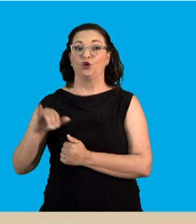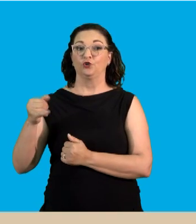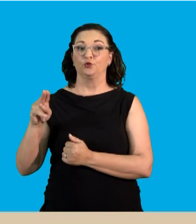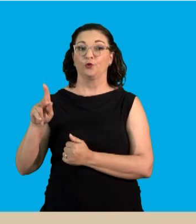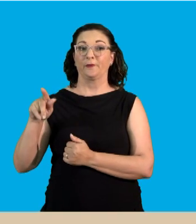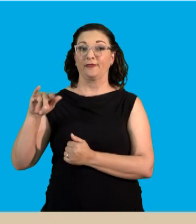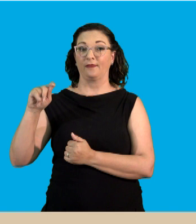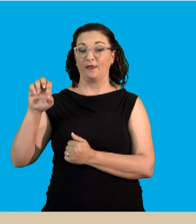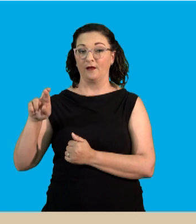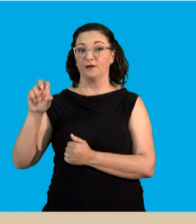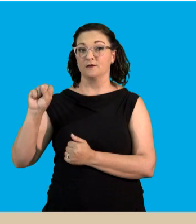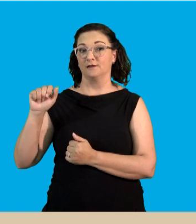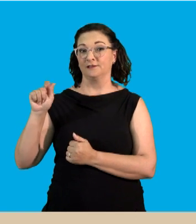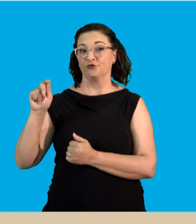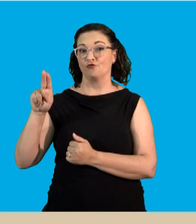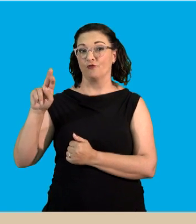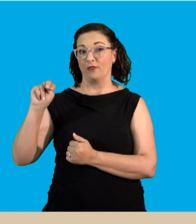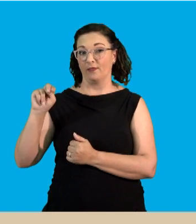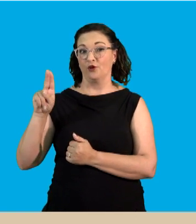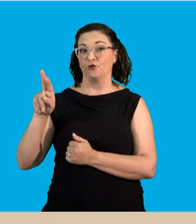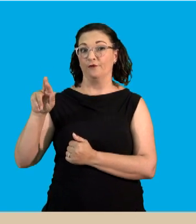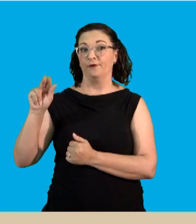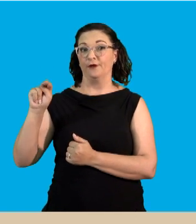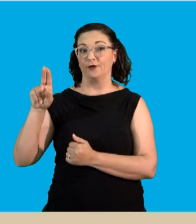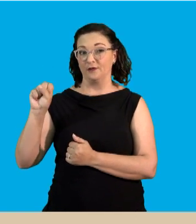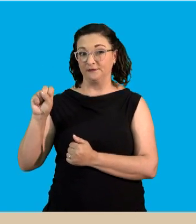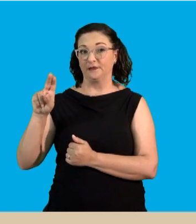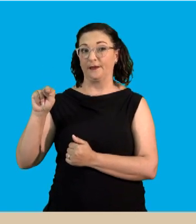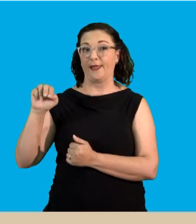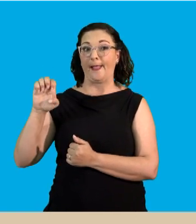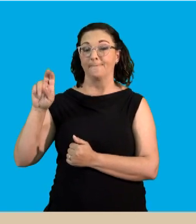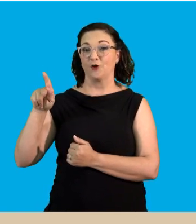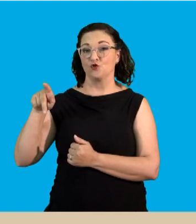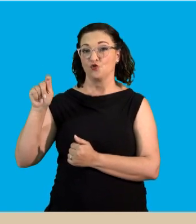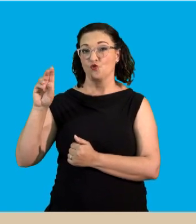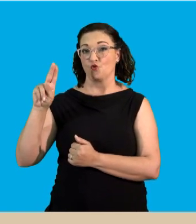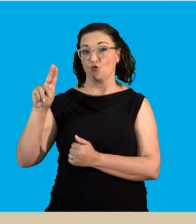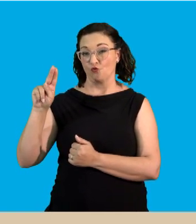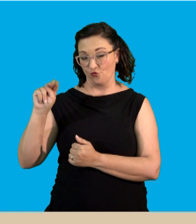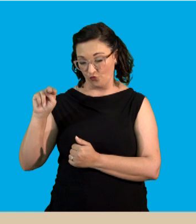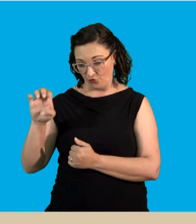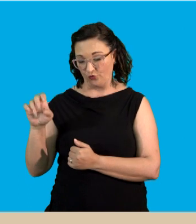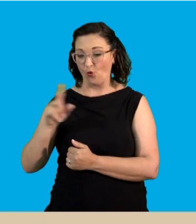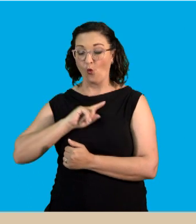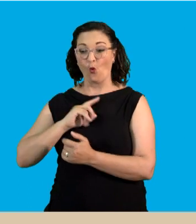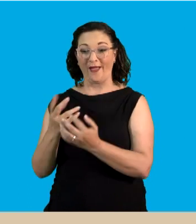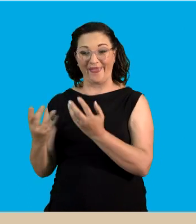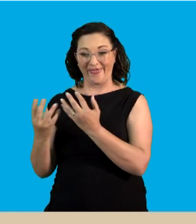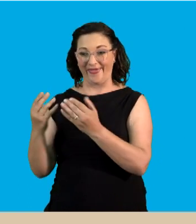Uranus, Neptune. They are called gaseous planets because they consist, or they are made up